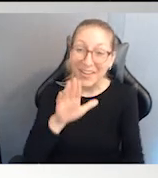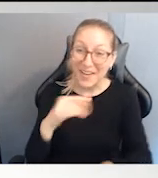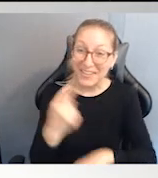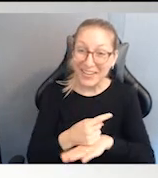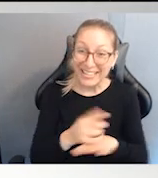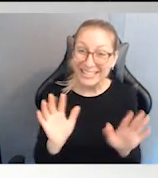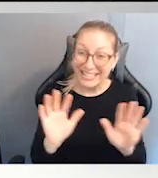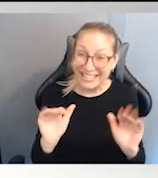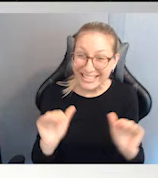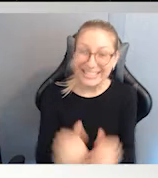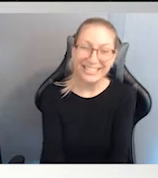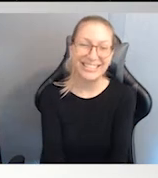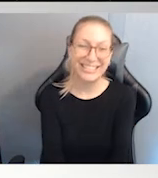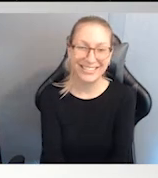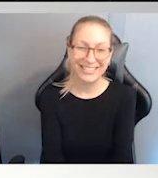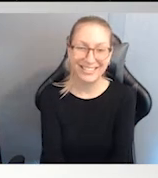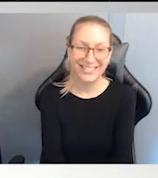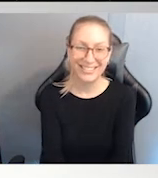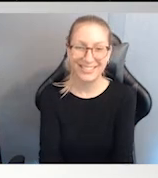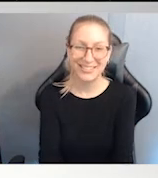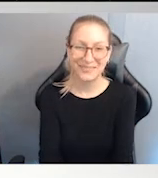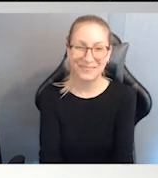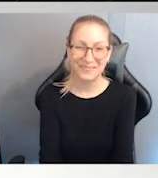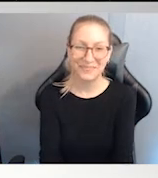Stay right here, okay? Can you hold